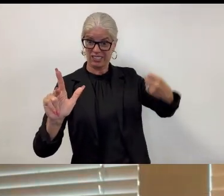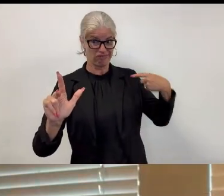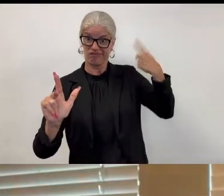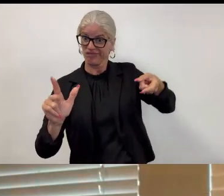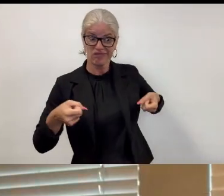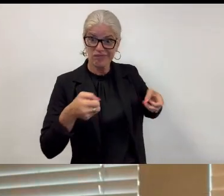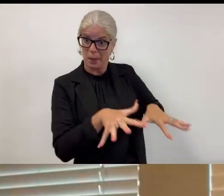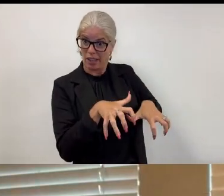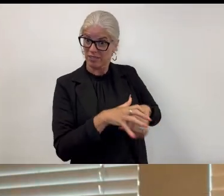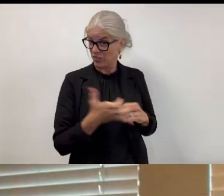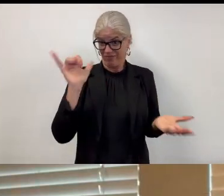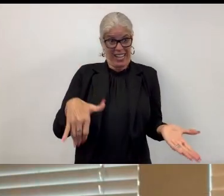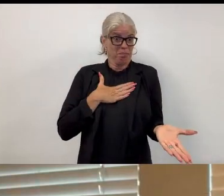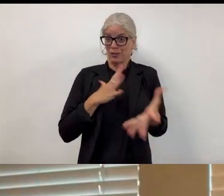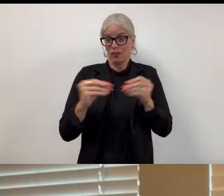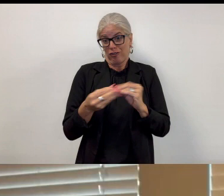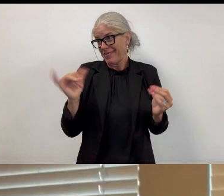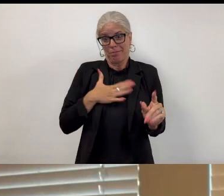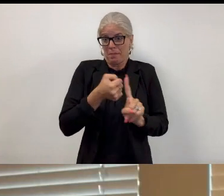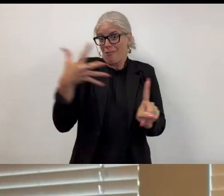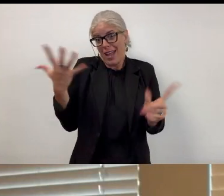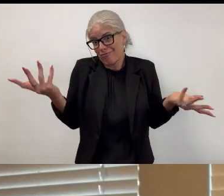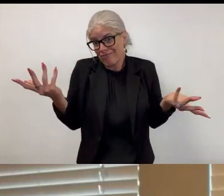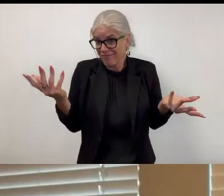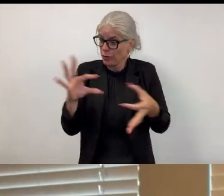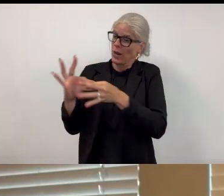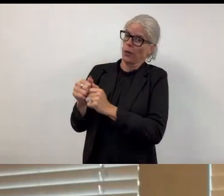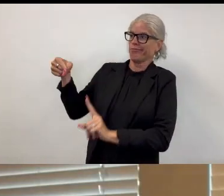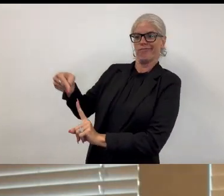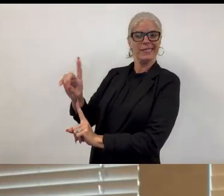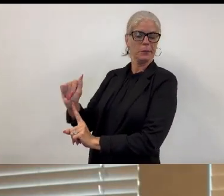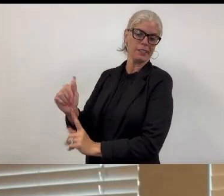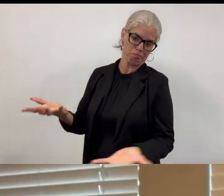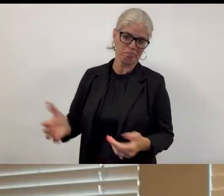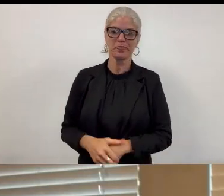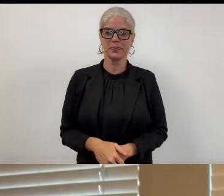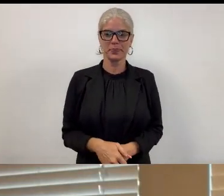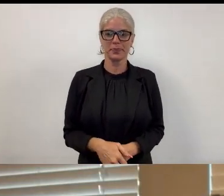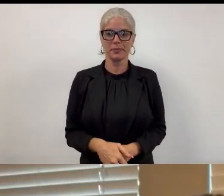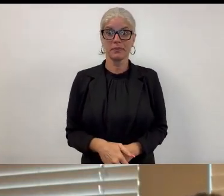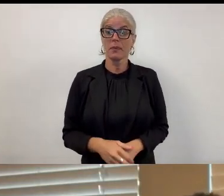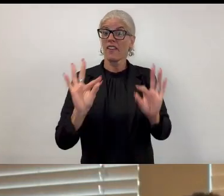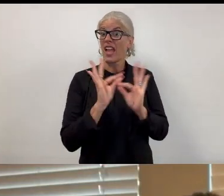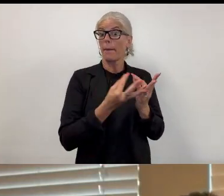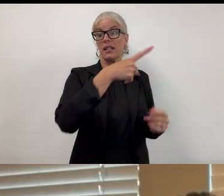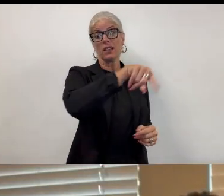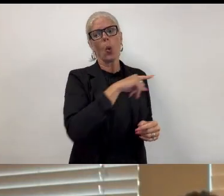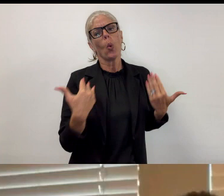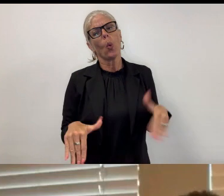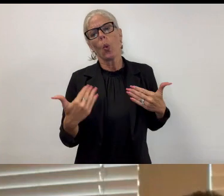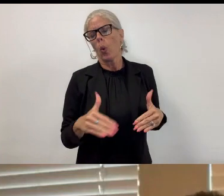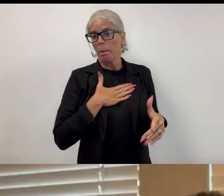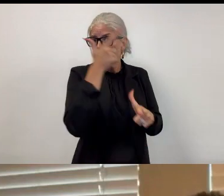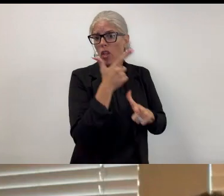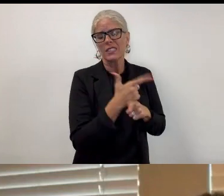30 years. So that's a little bit of a background about me, and specifically with regard to my disability. Like I said, my family,